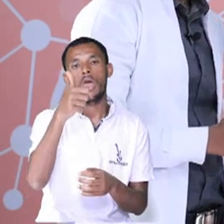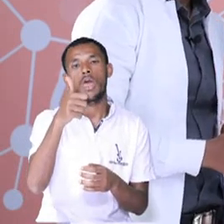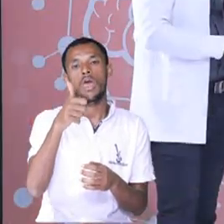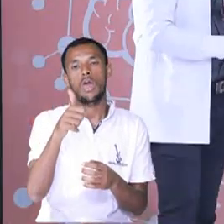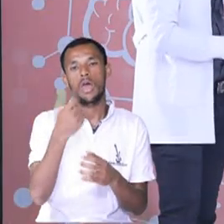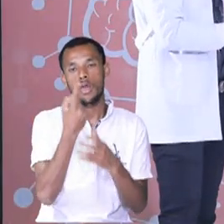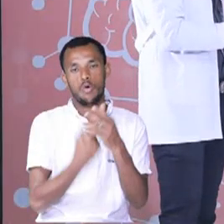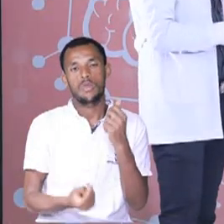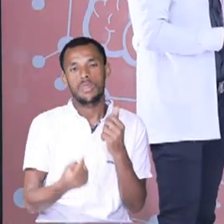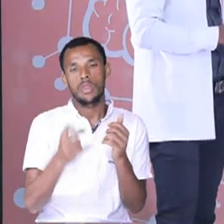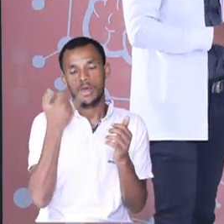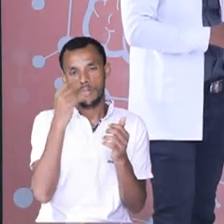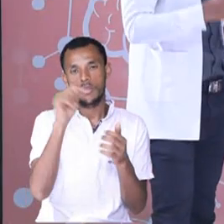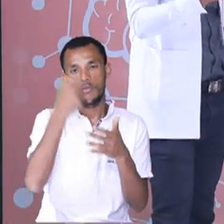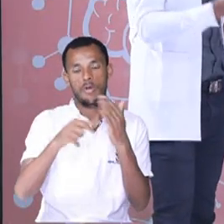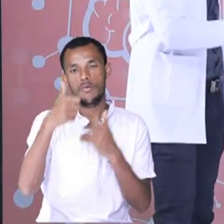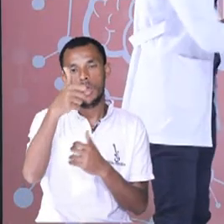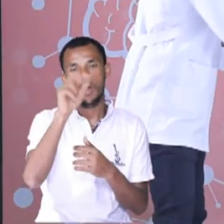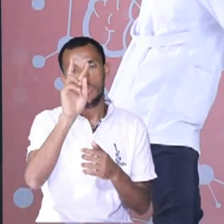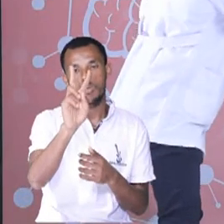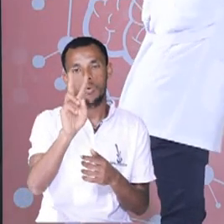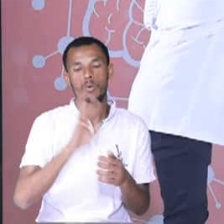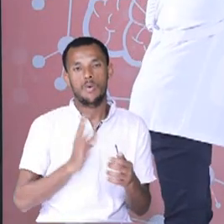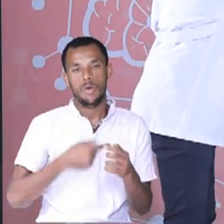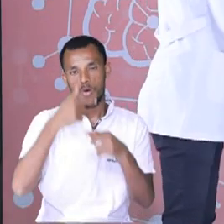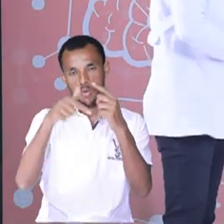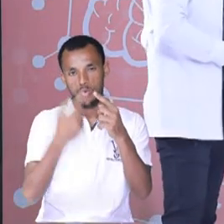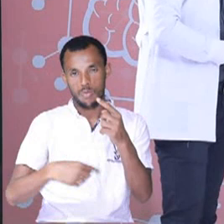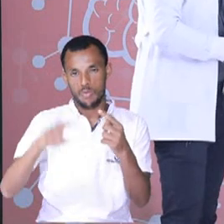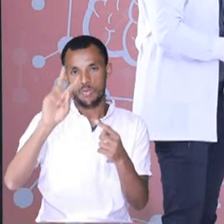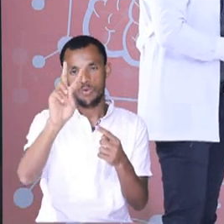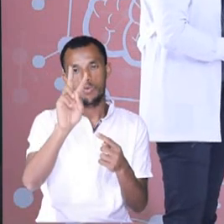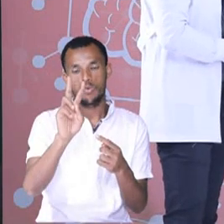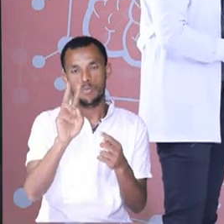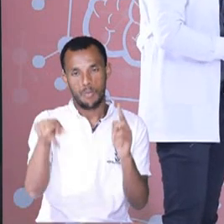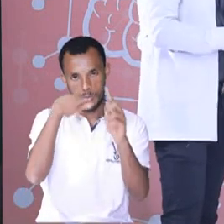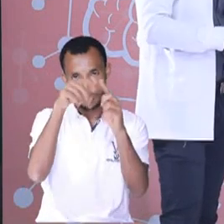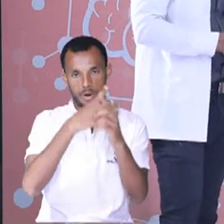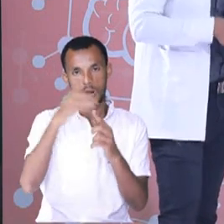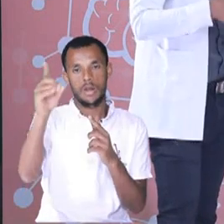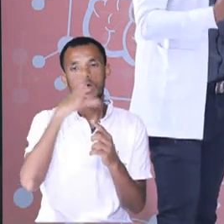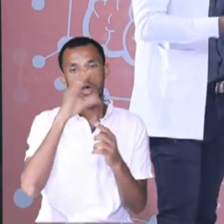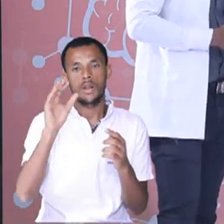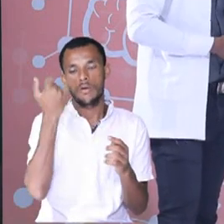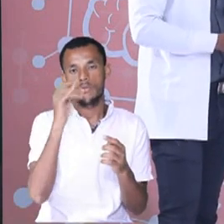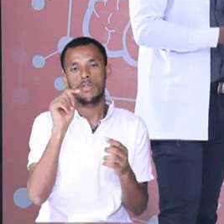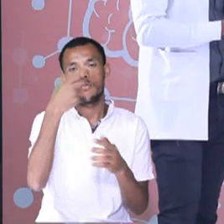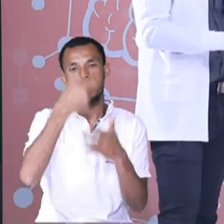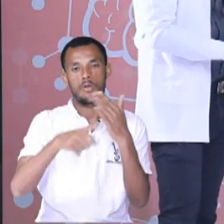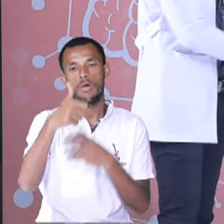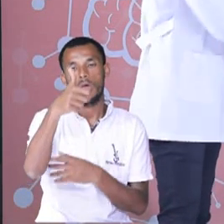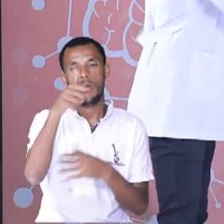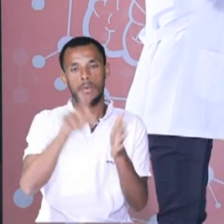unit. That means if the value of a is 2, we go 2 units to the positive direction. And if the value of a